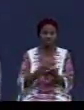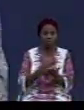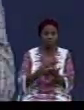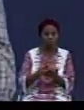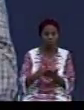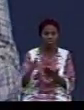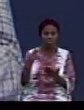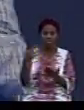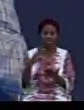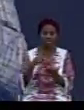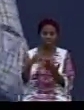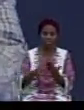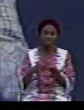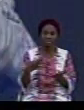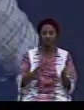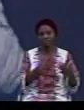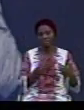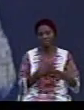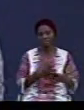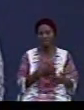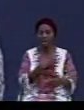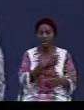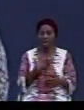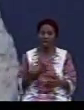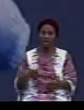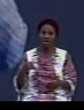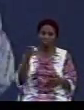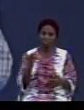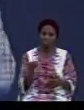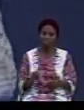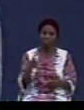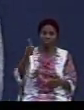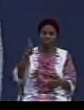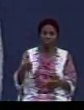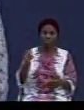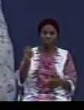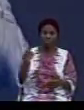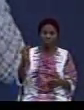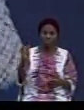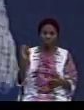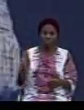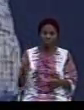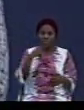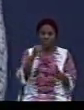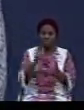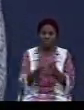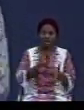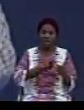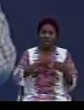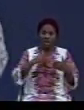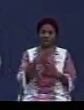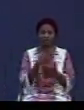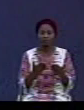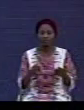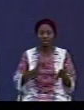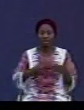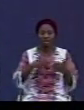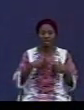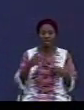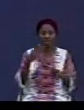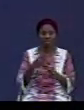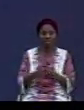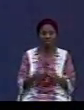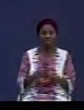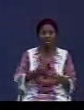Peter said, I have something. I have the name, I have the power, I have